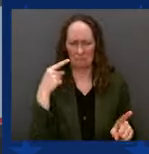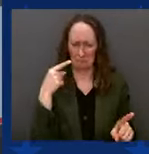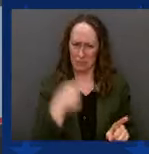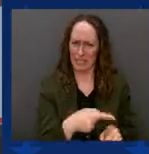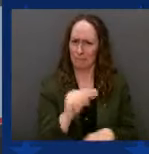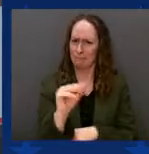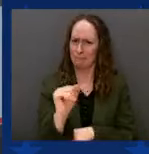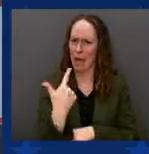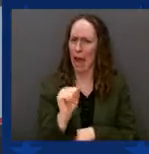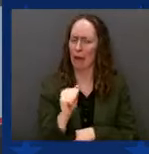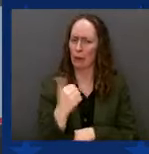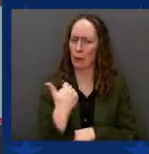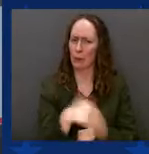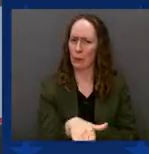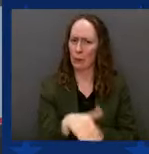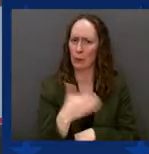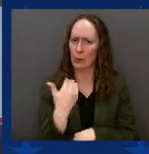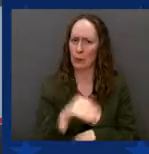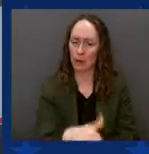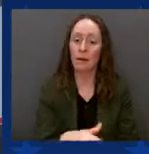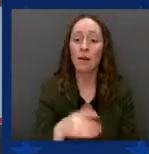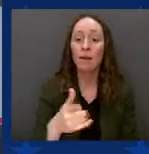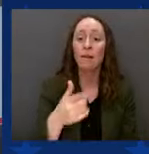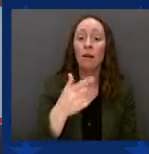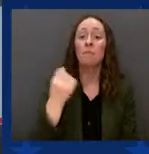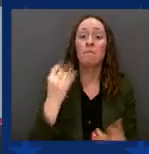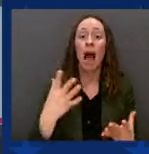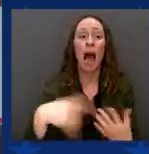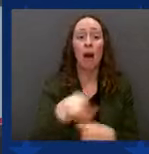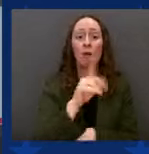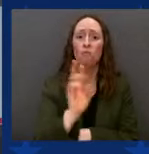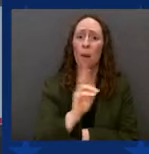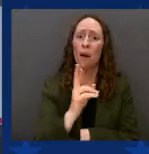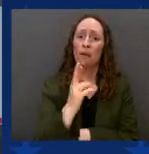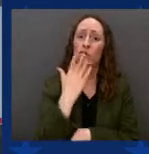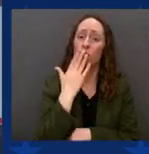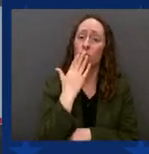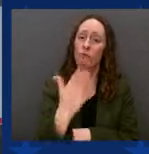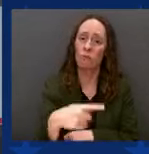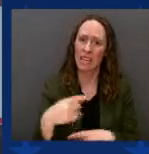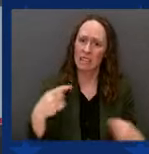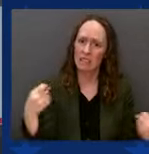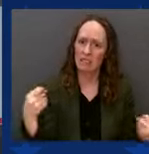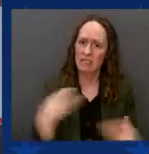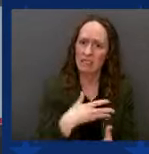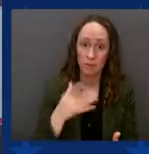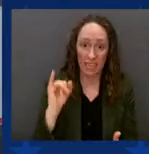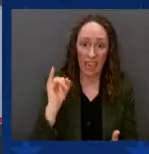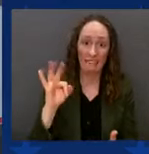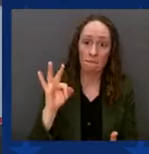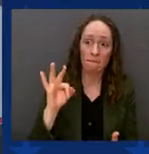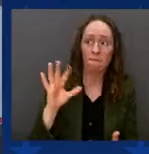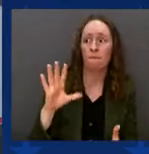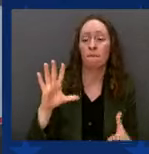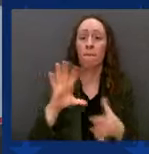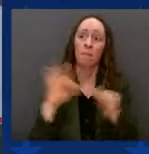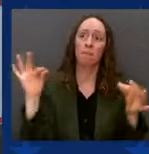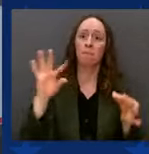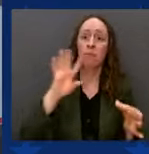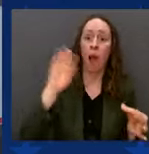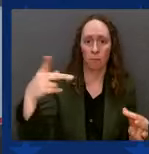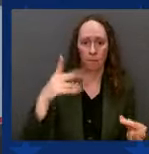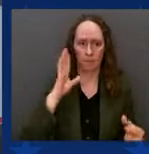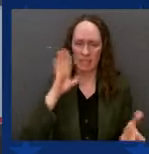primaried and they'll lose elections. MAGA Republicans, you know, they don't want things